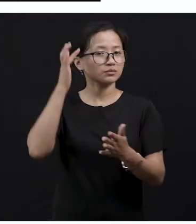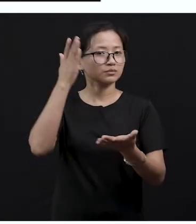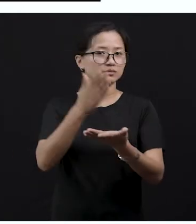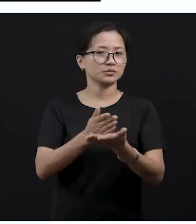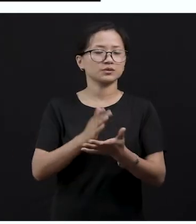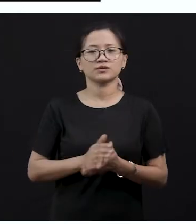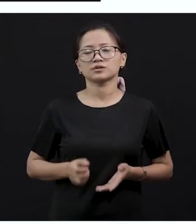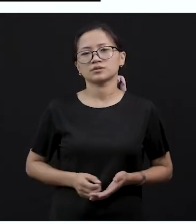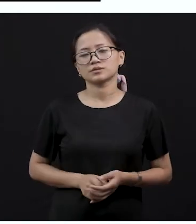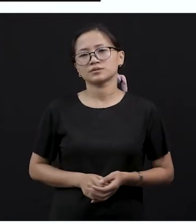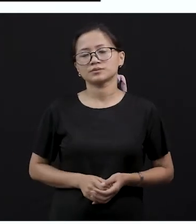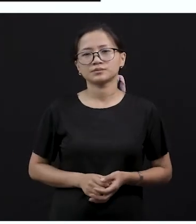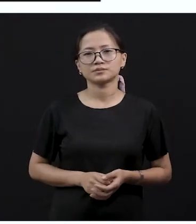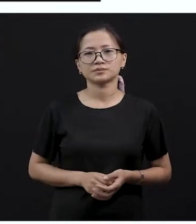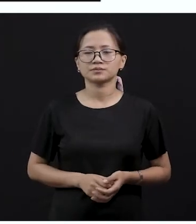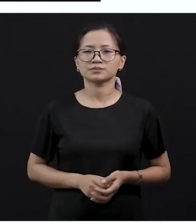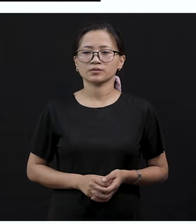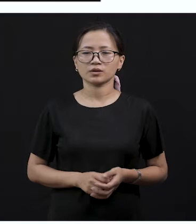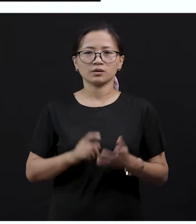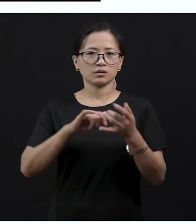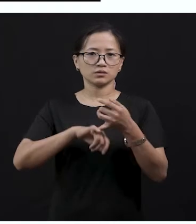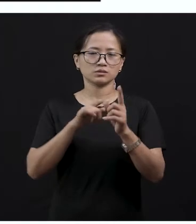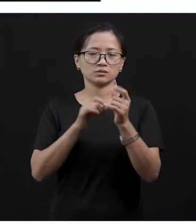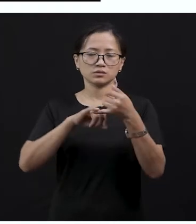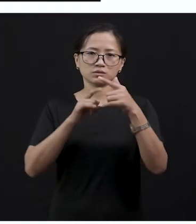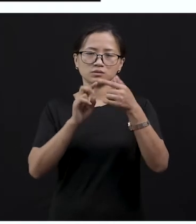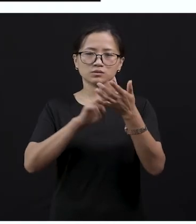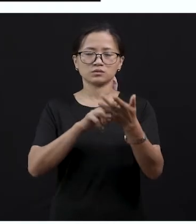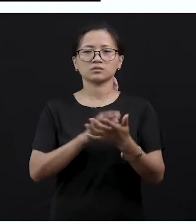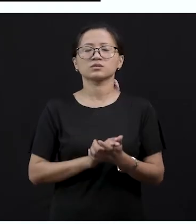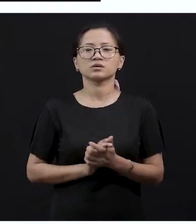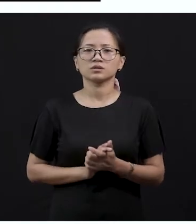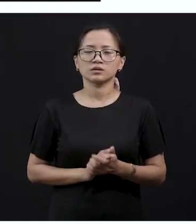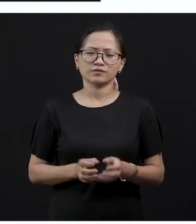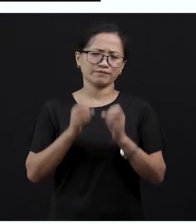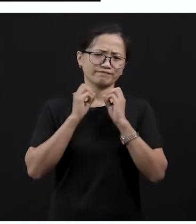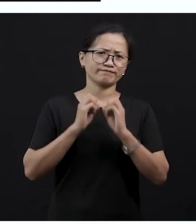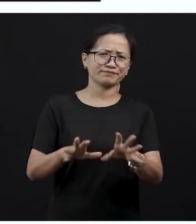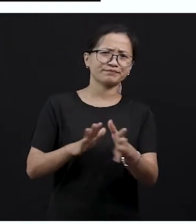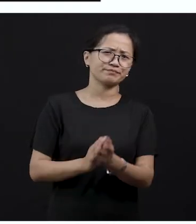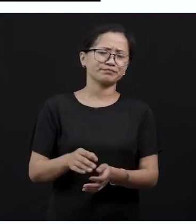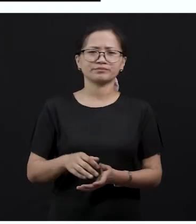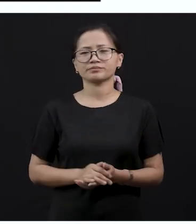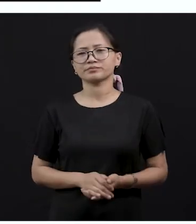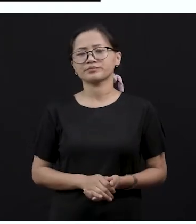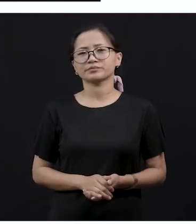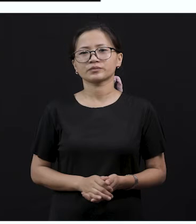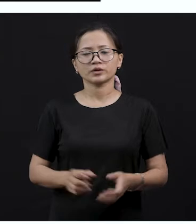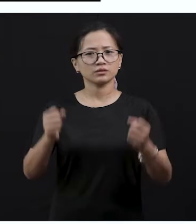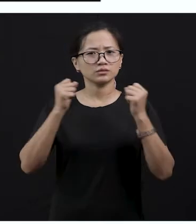believed that way. But this system, whatever it is, this system was very bad, right? So